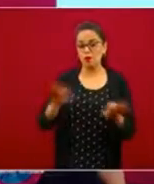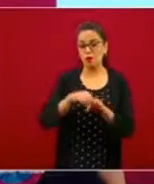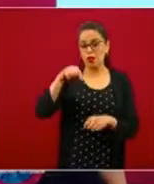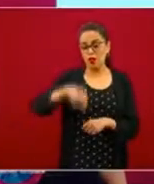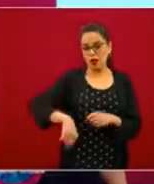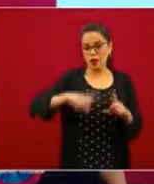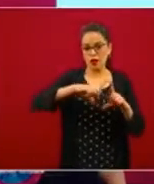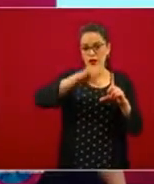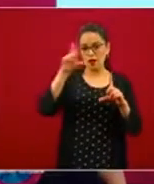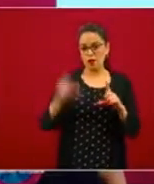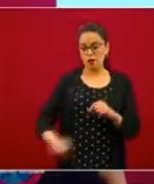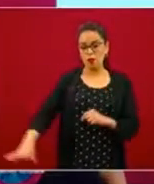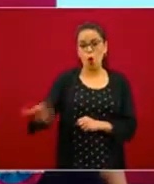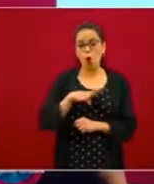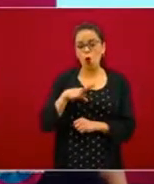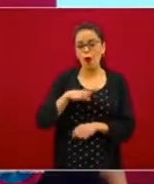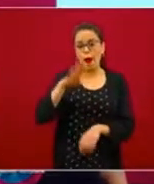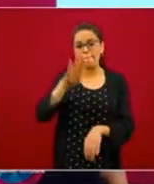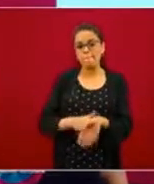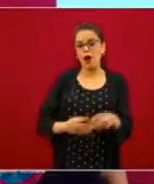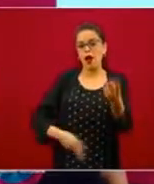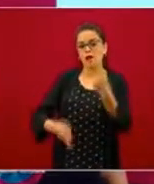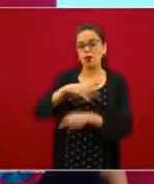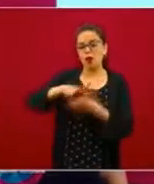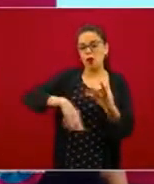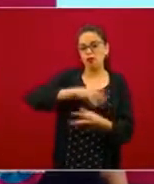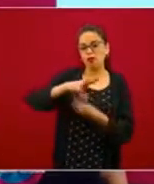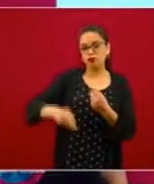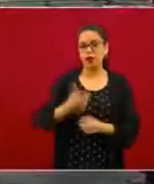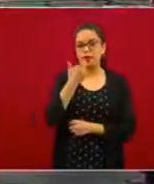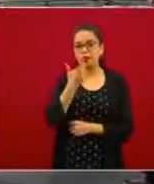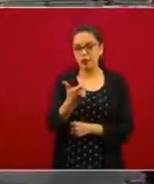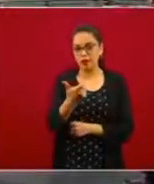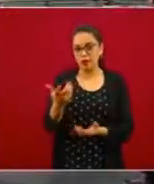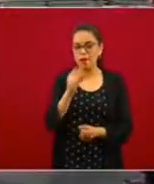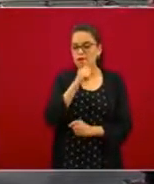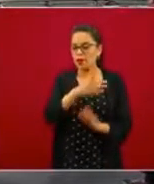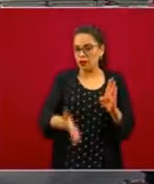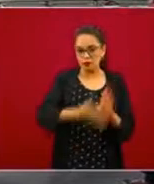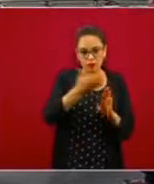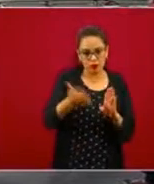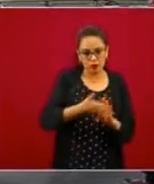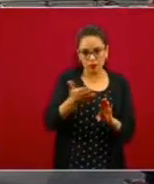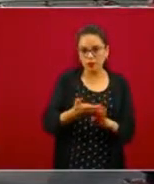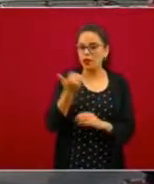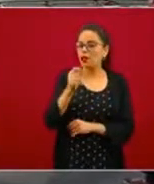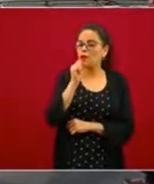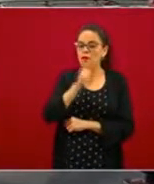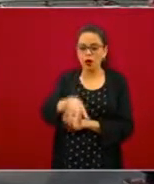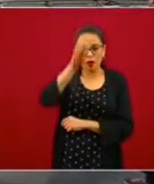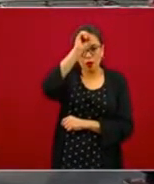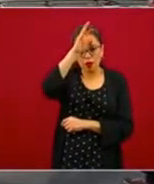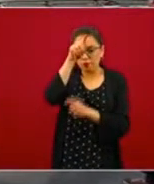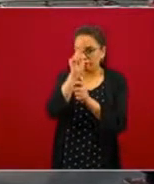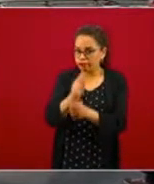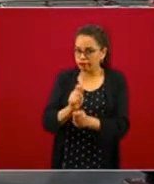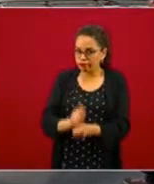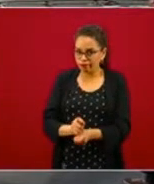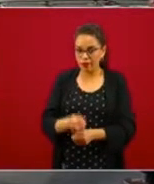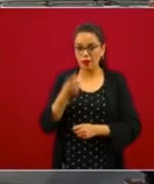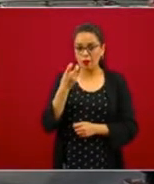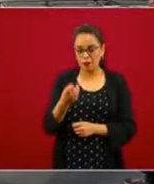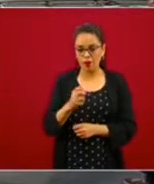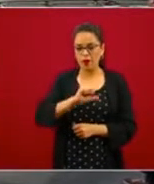of the industries actividad that económica, are y more lo mismo la economically construcción active y in lo our mismo, desde country. Same luego, thing goes la with minería. construction and mining. Entonces, lo que hemos hecho, So la